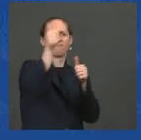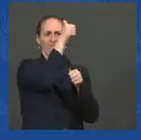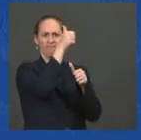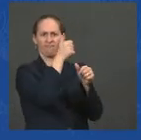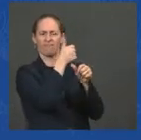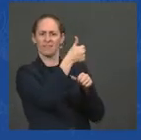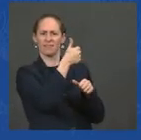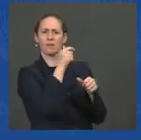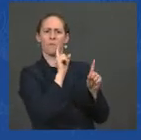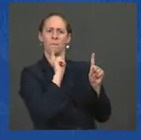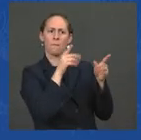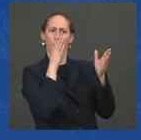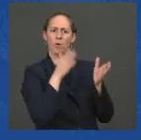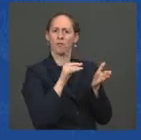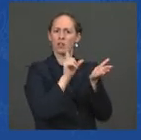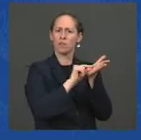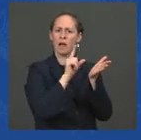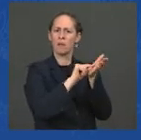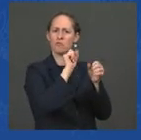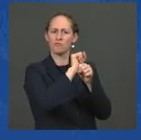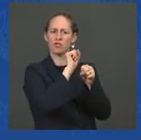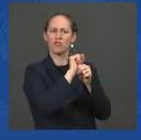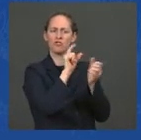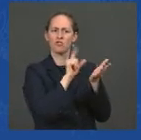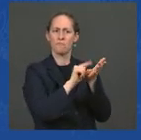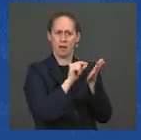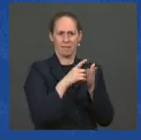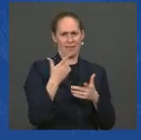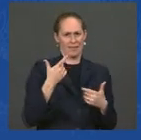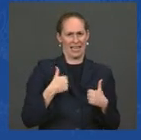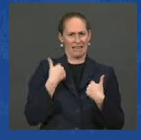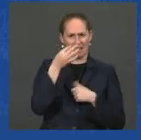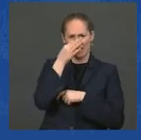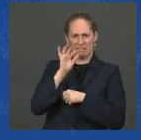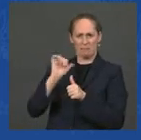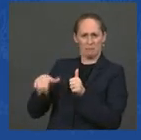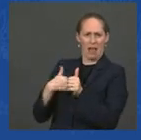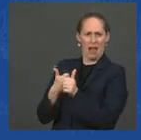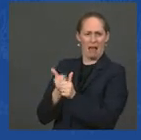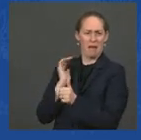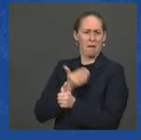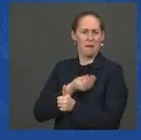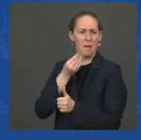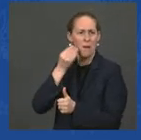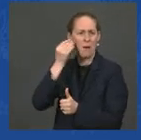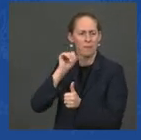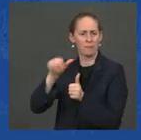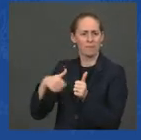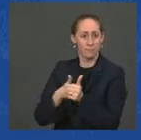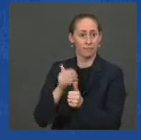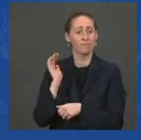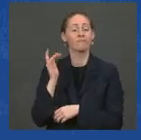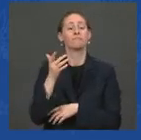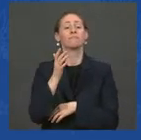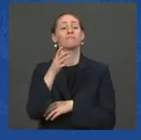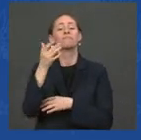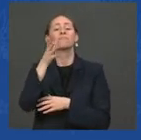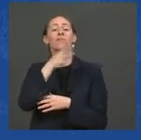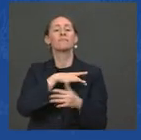the street behind us. It was a good friend of my grandfather's. And all the women would go in the dining room and on the lace tablecloth and have